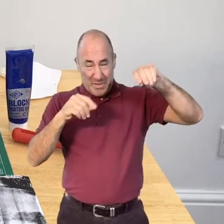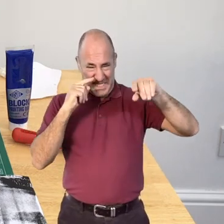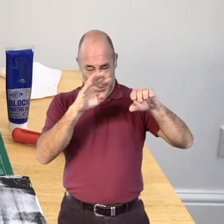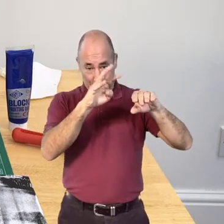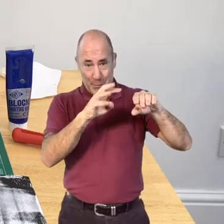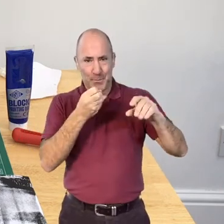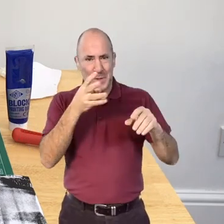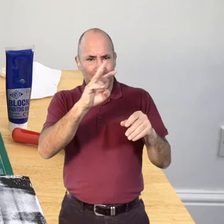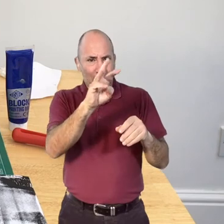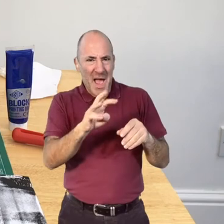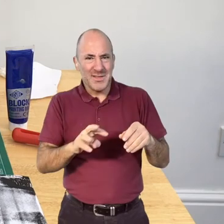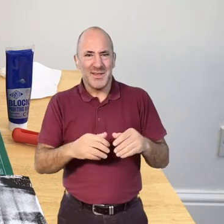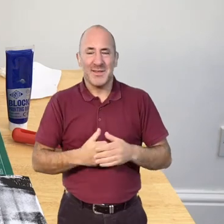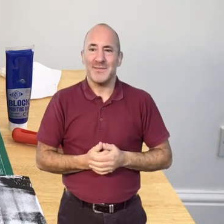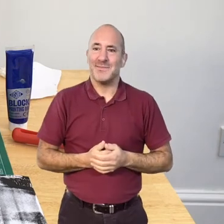patterns.